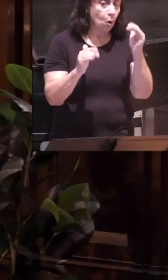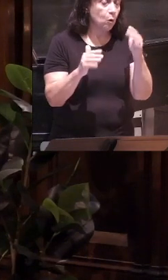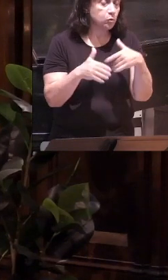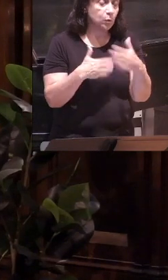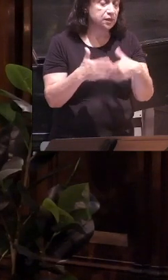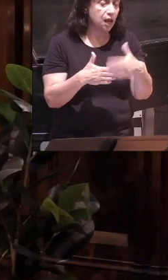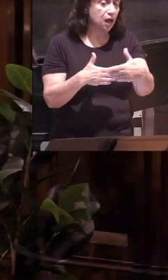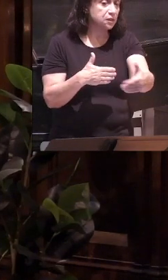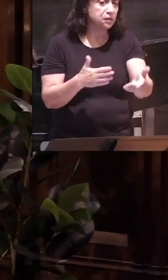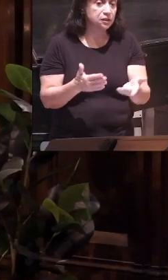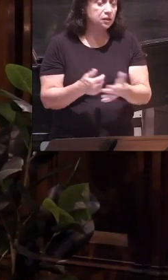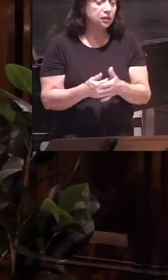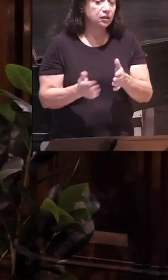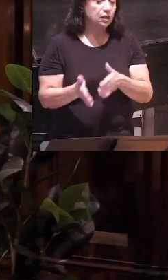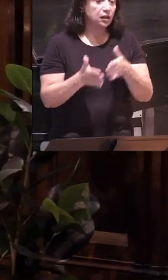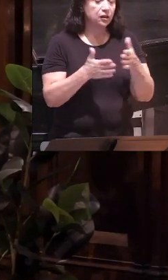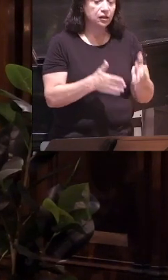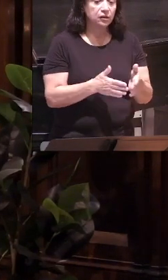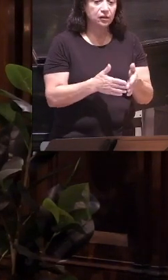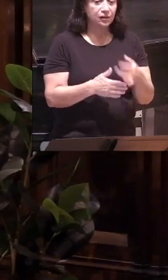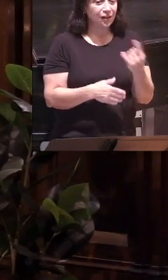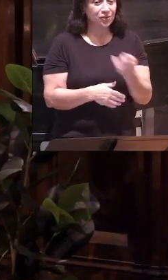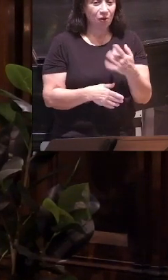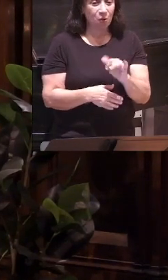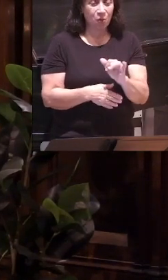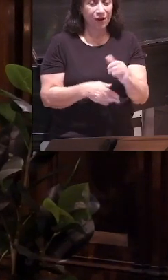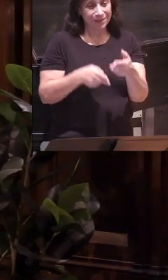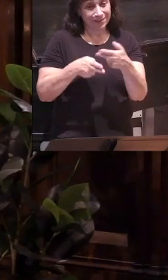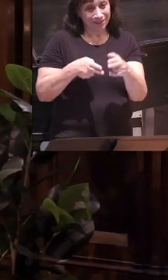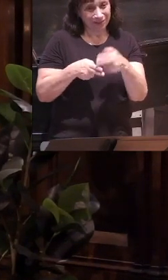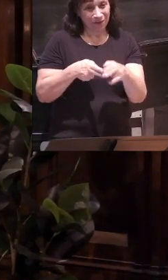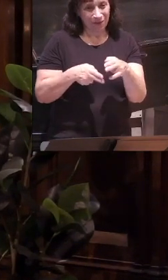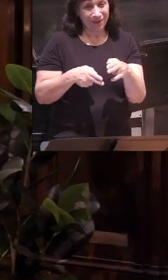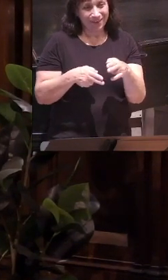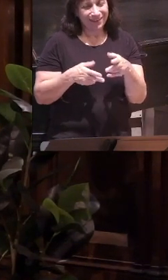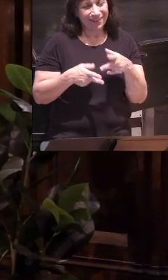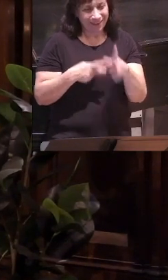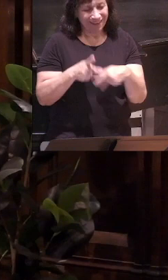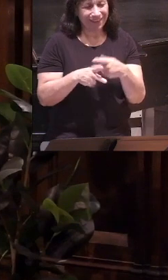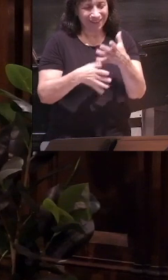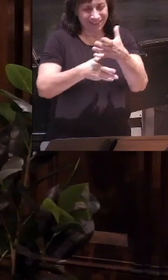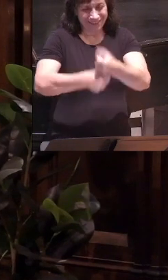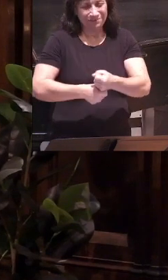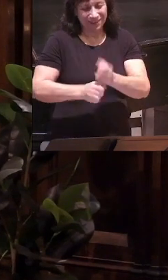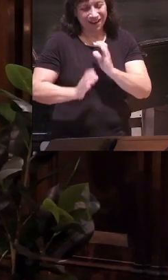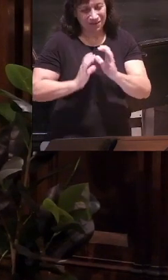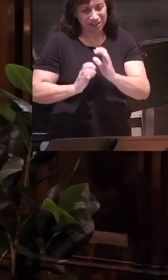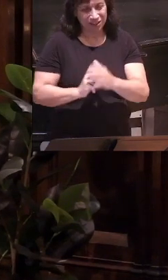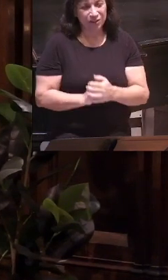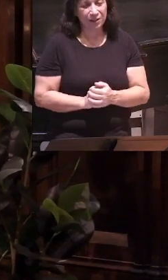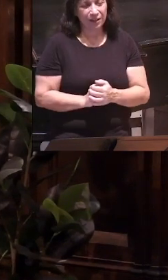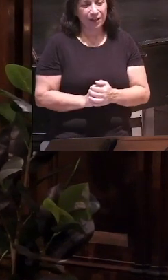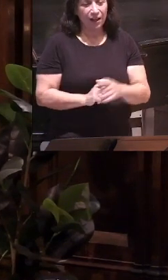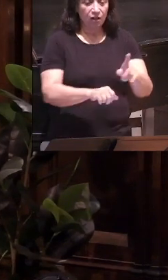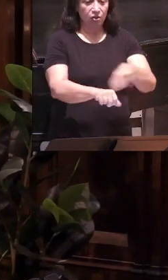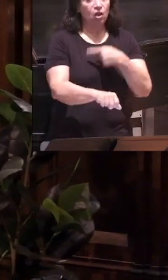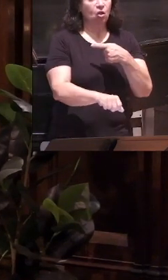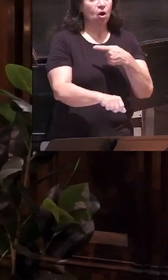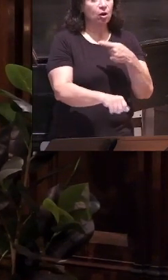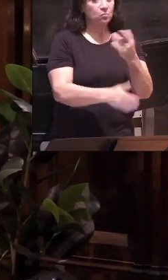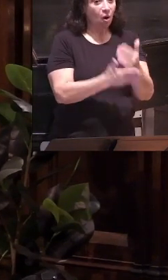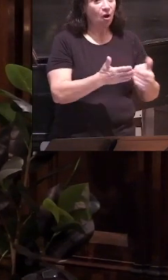What's next? That was always the short part of the conversation. The long part